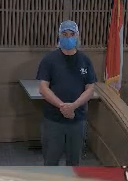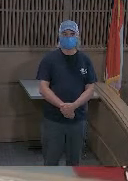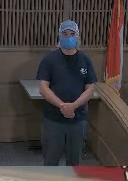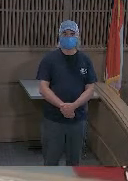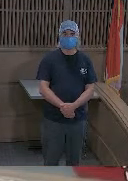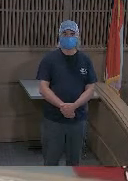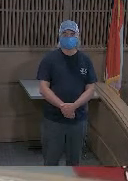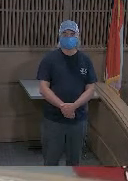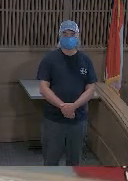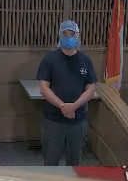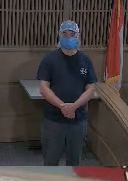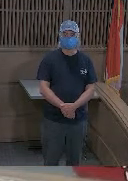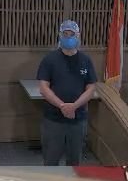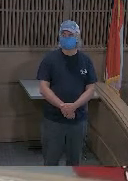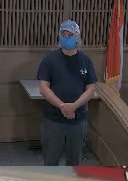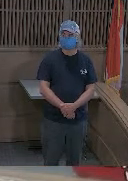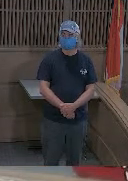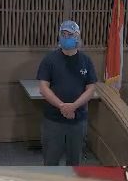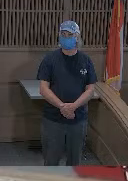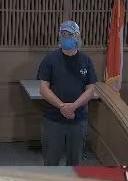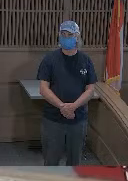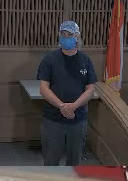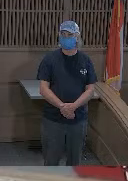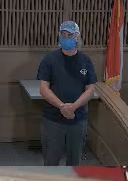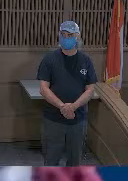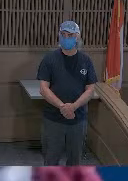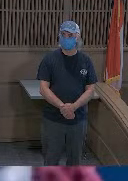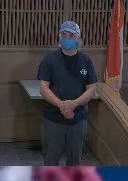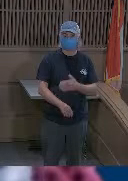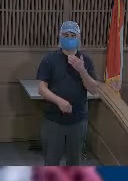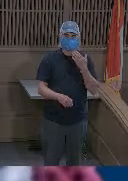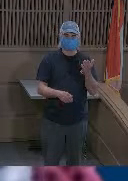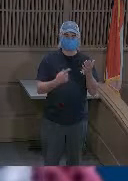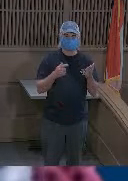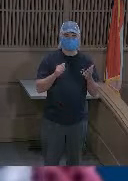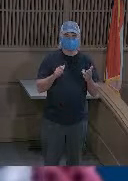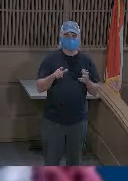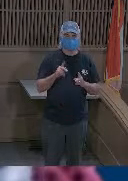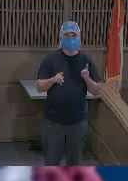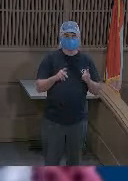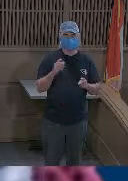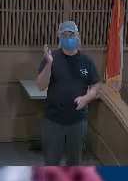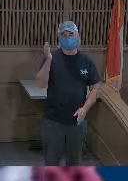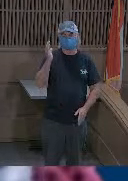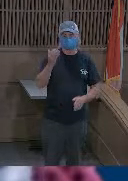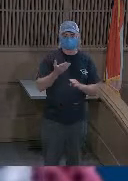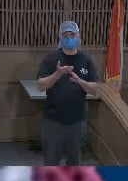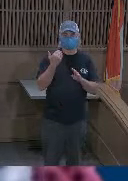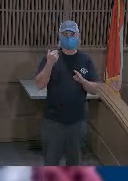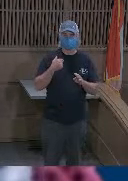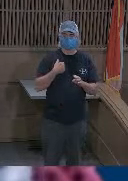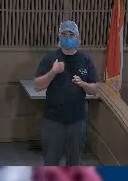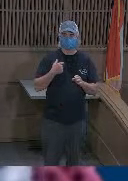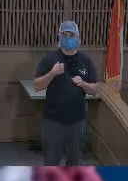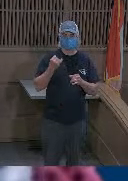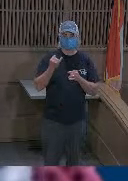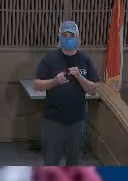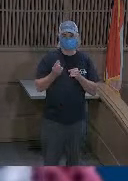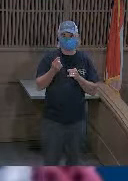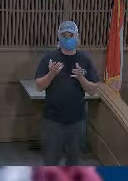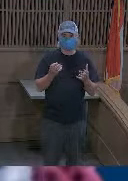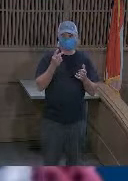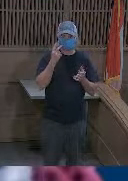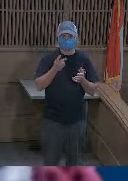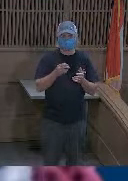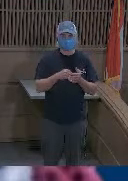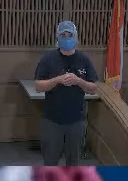Thank you for all the presenters that have come before me. I'm probably one of the last ones you want to see come into